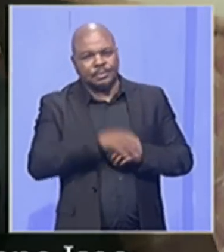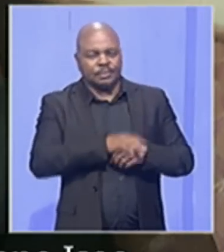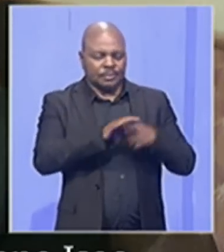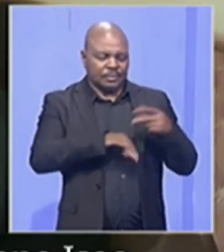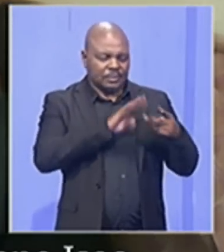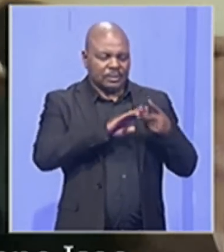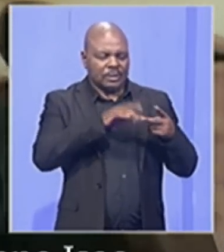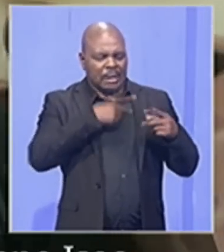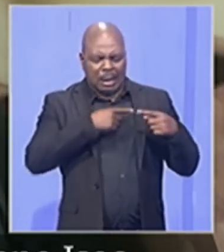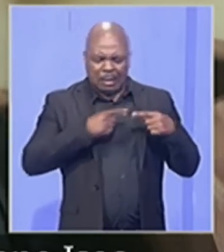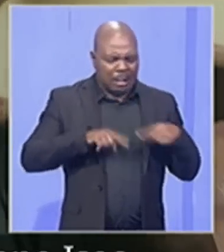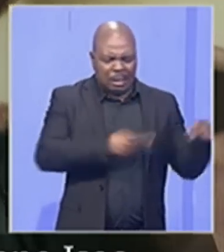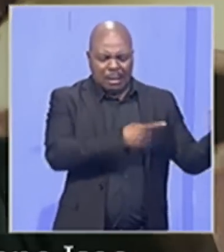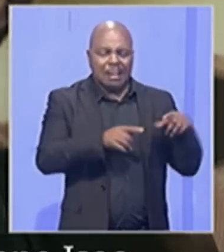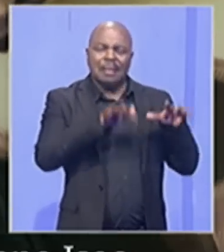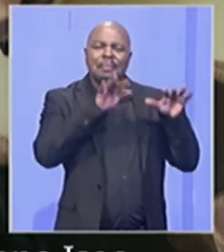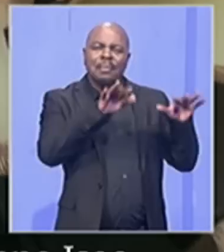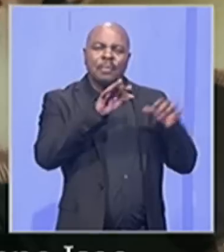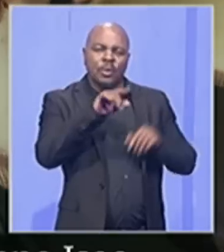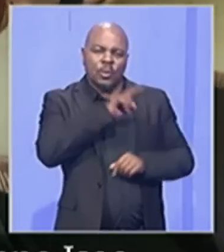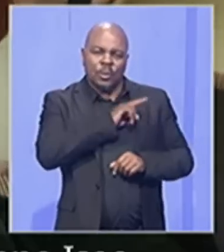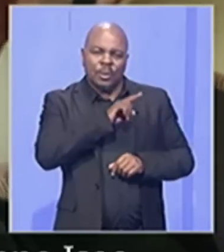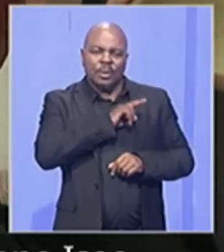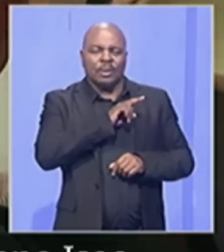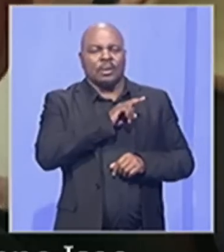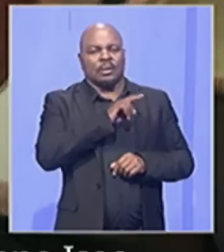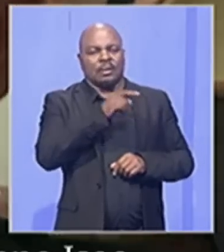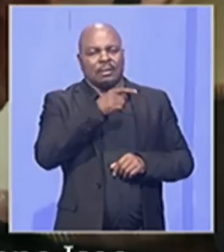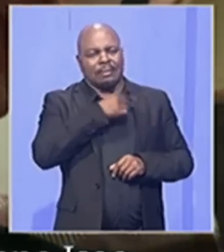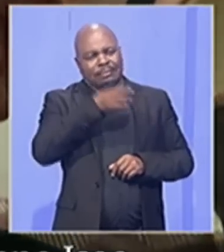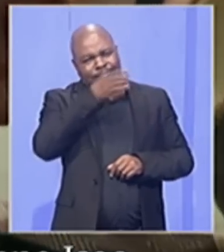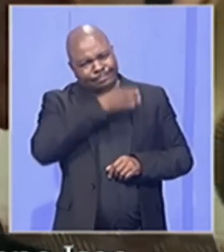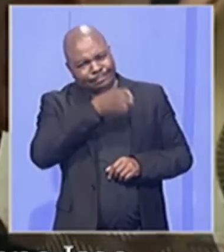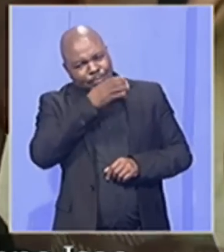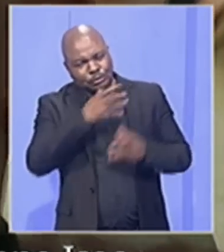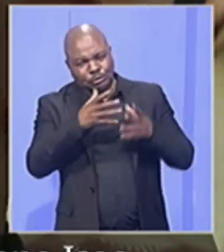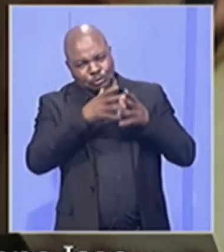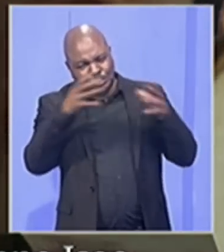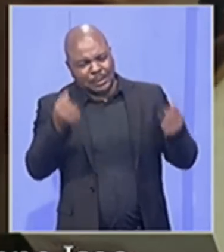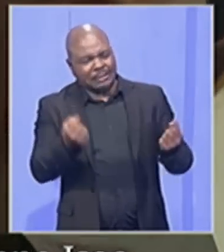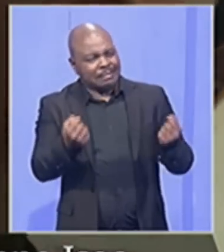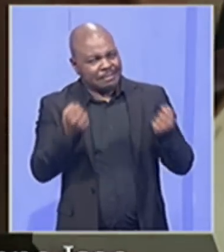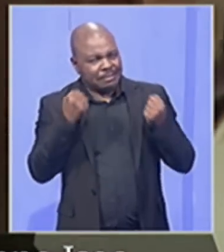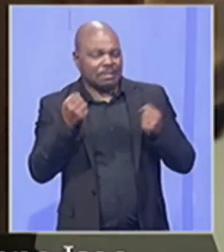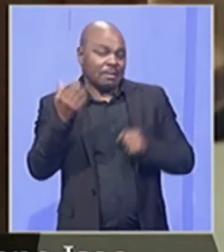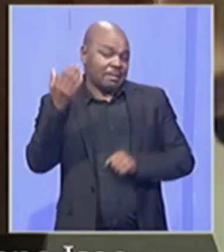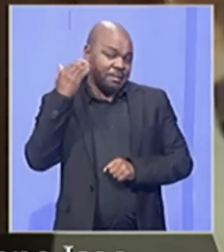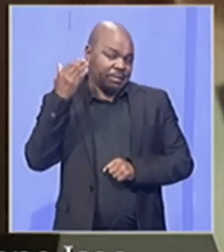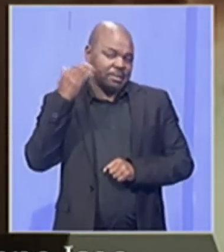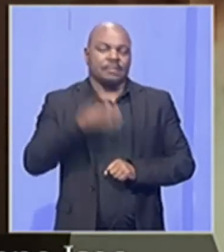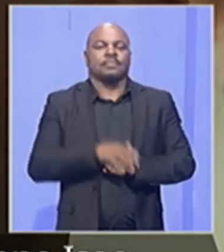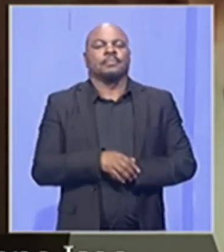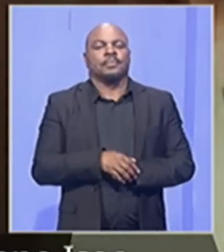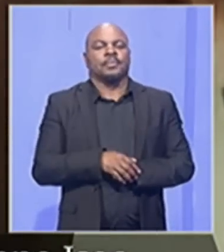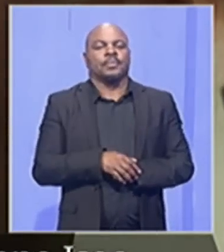Diqabano tse leng gore ne di kreya le batho, ke kgone go qabana le batho because of I was drinking too much